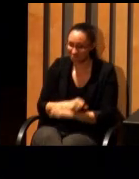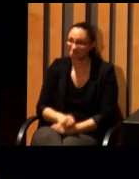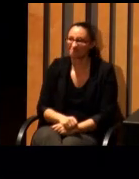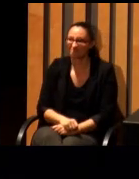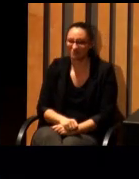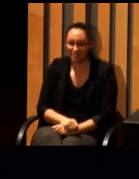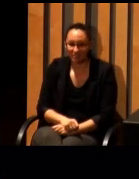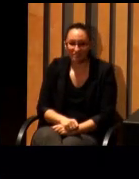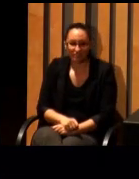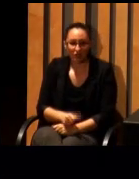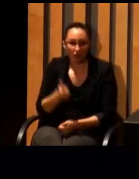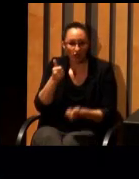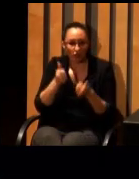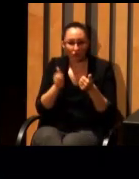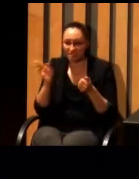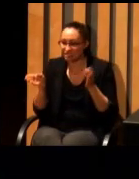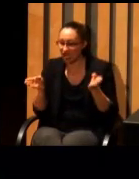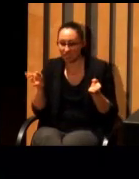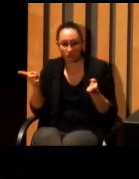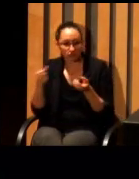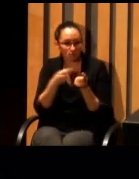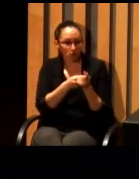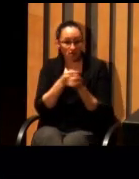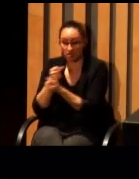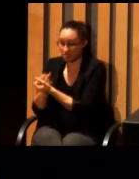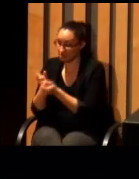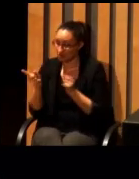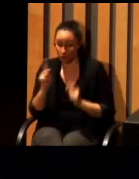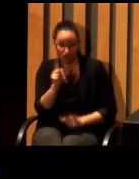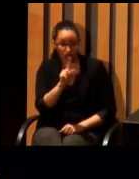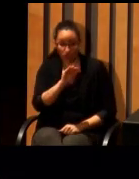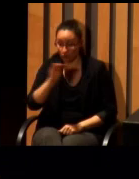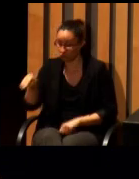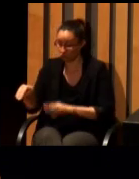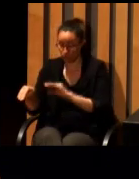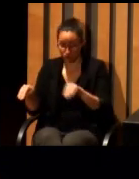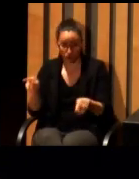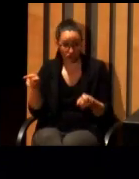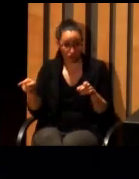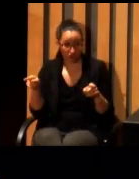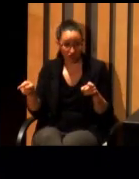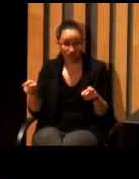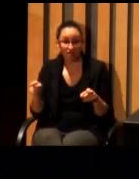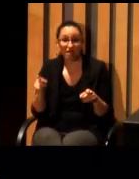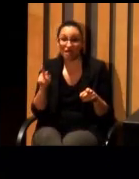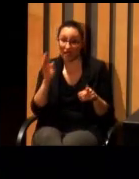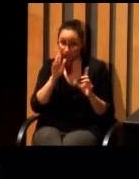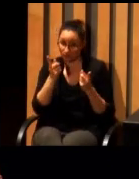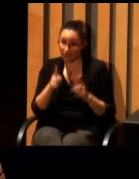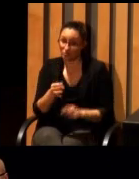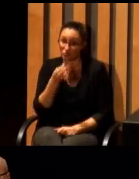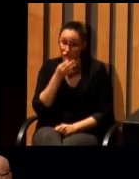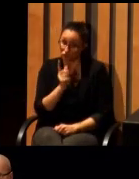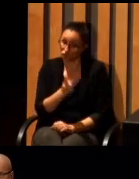who's on this side and who's on that side of this issue. And it's going to come, and it's going to come soon.